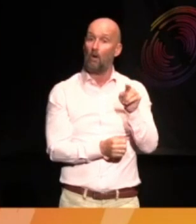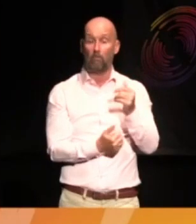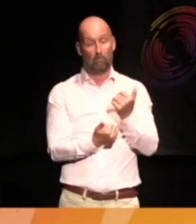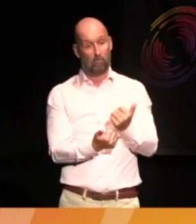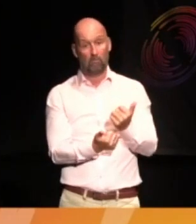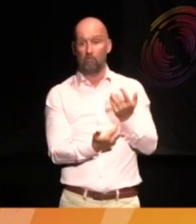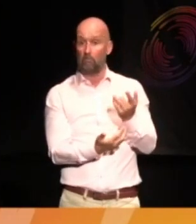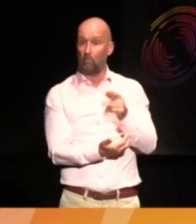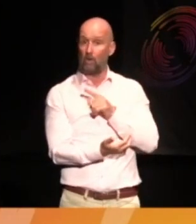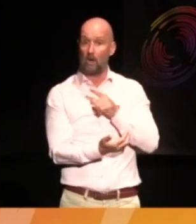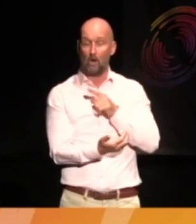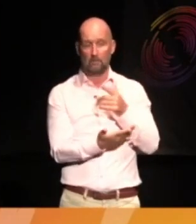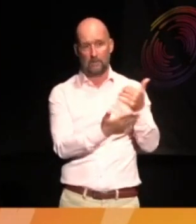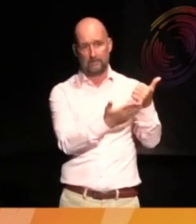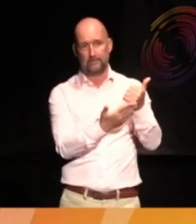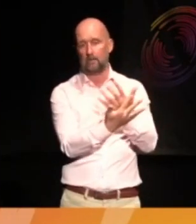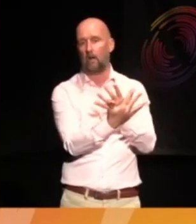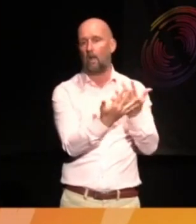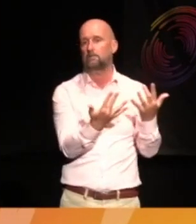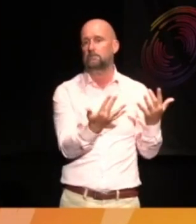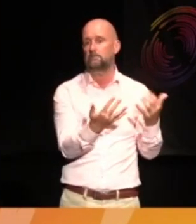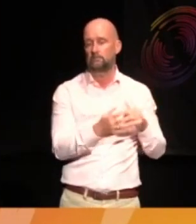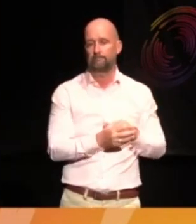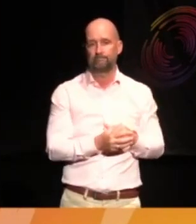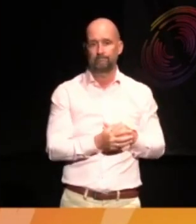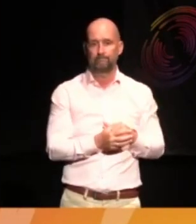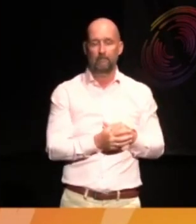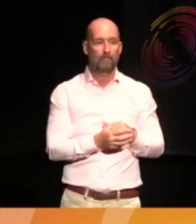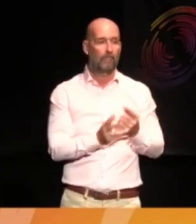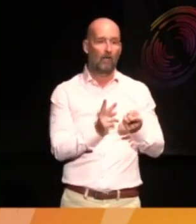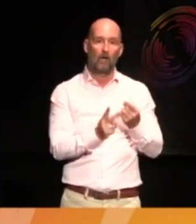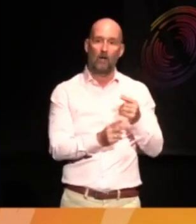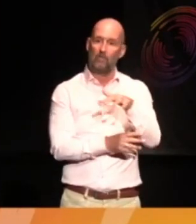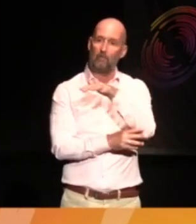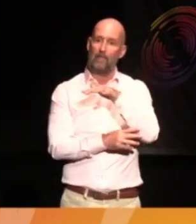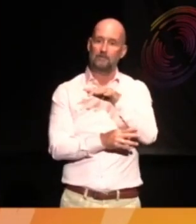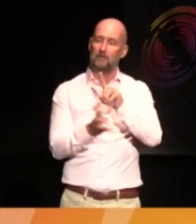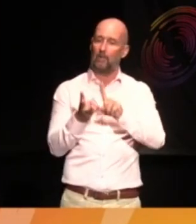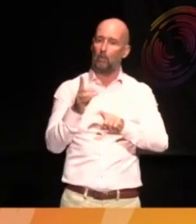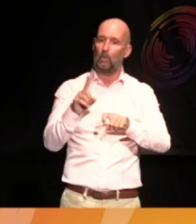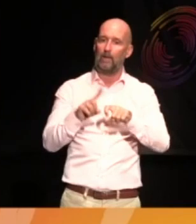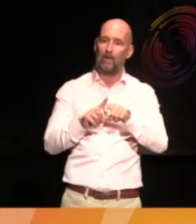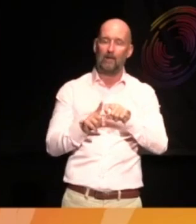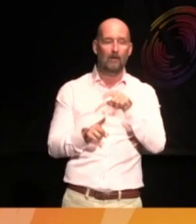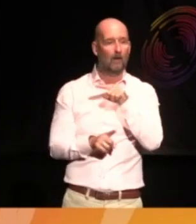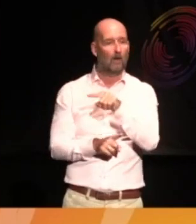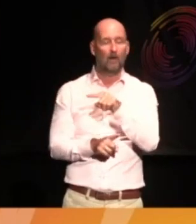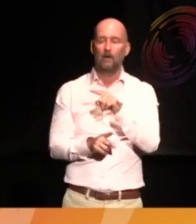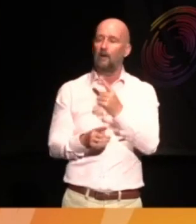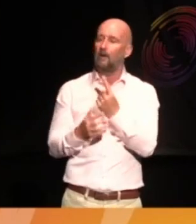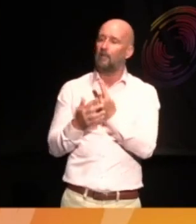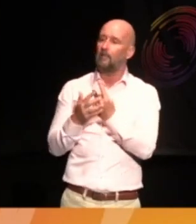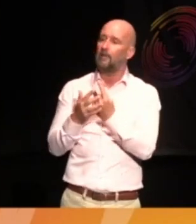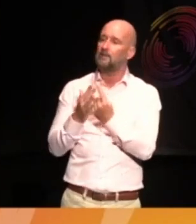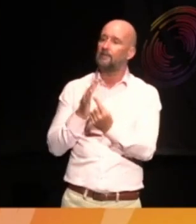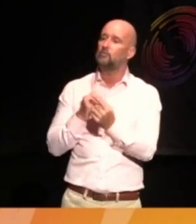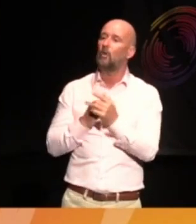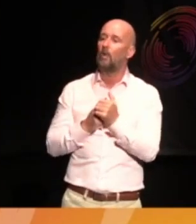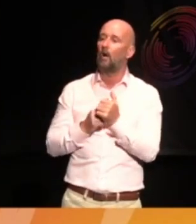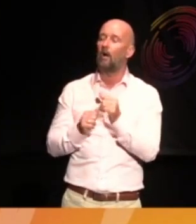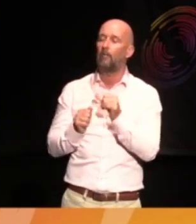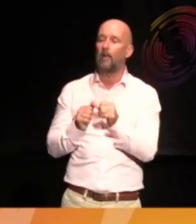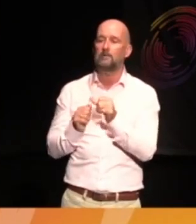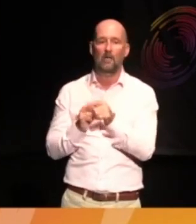find more assistance there. And in places like the UK, where we value the individual over the collective, it's just